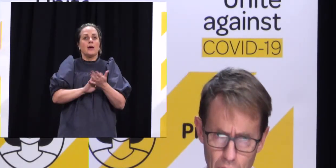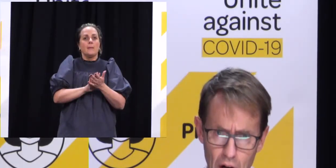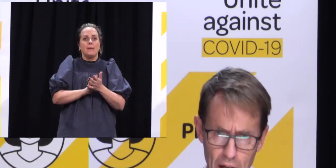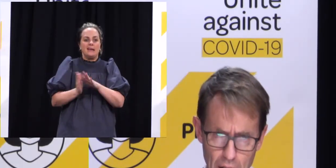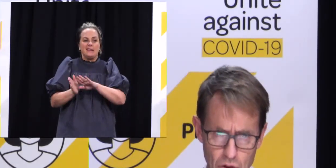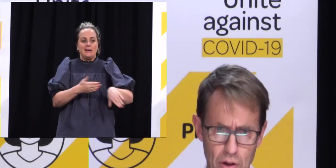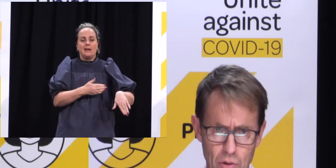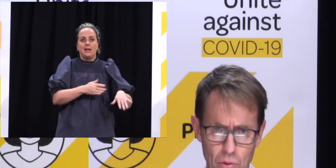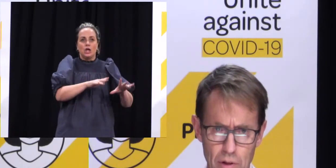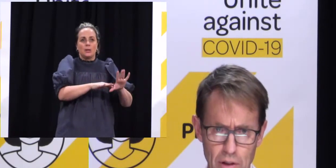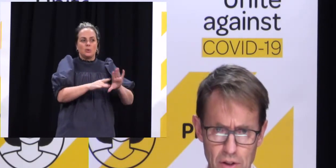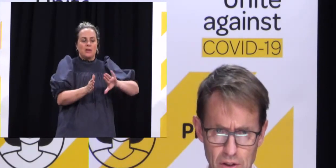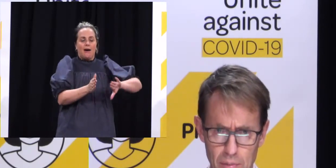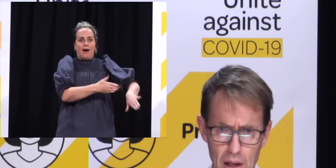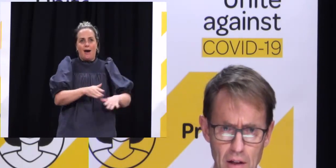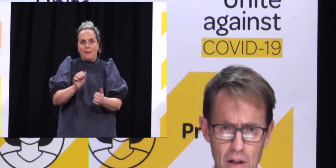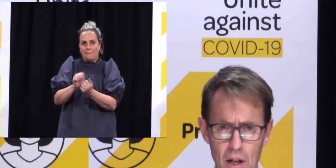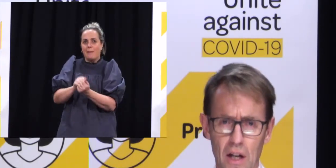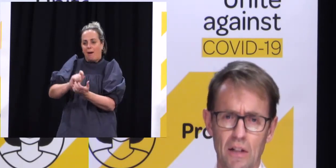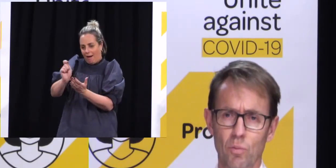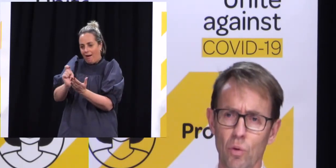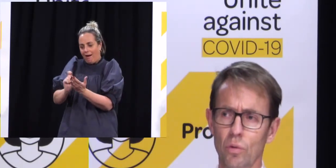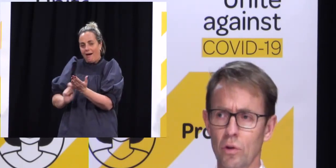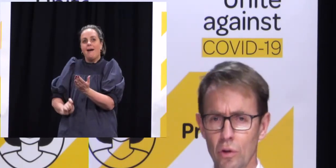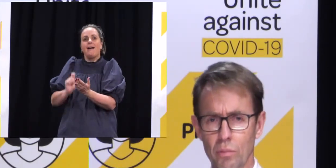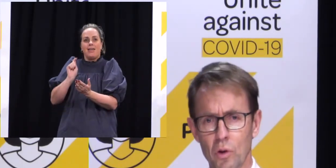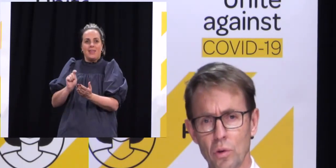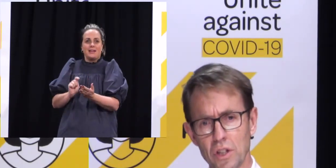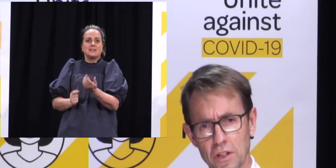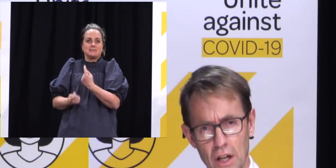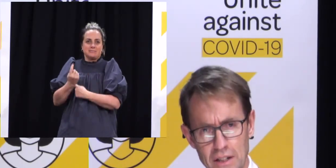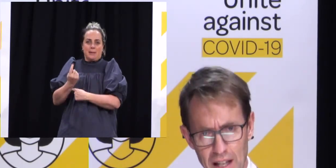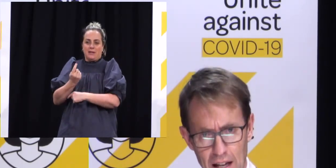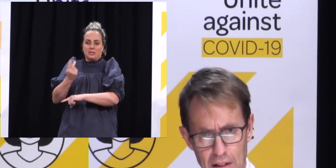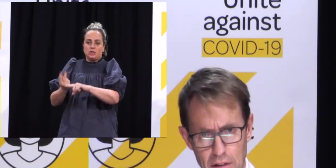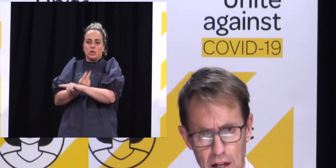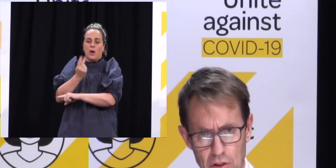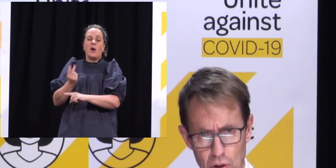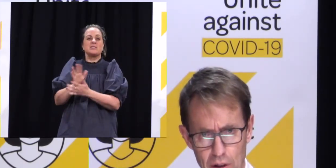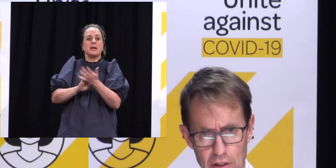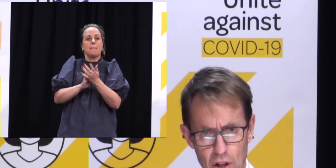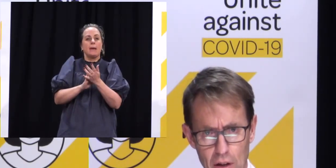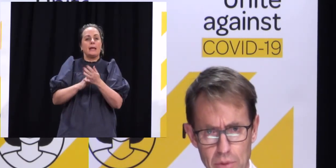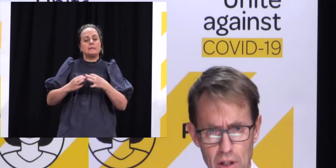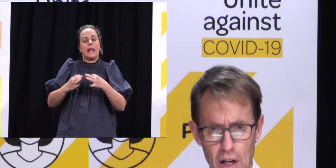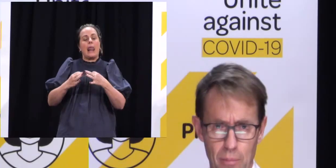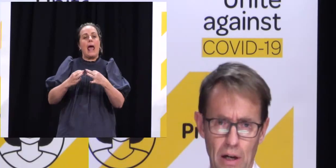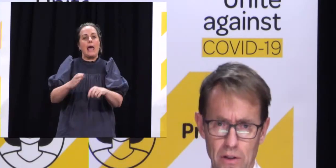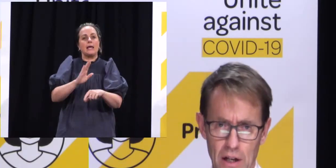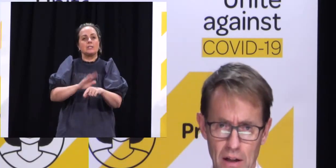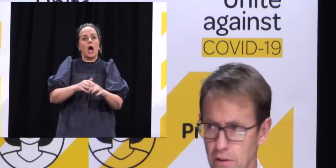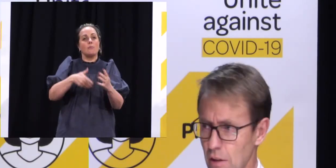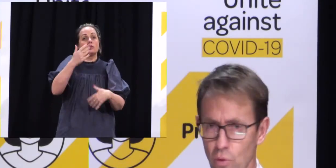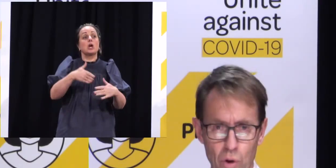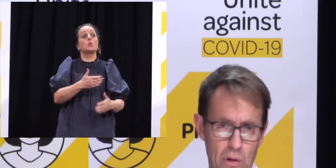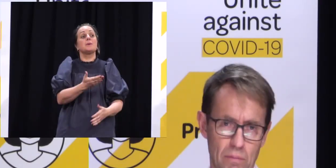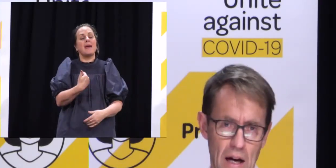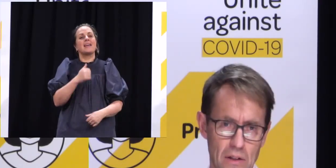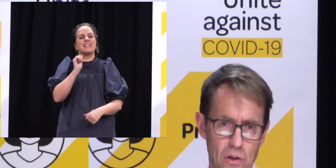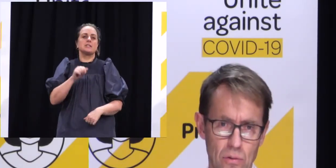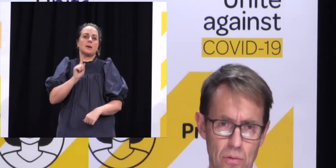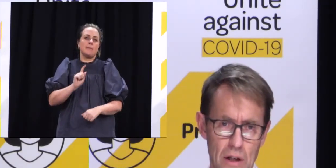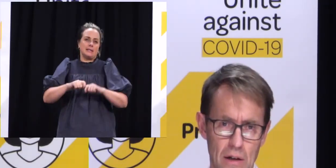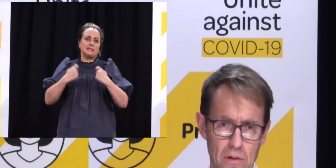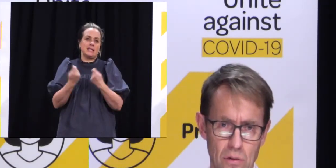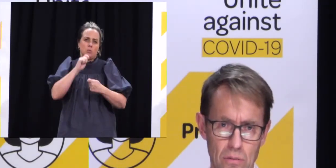a prior electronic ordering system they had. It will cause us a delay in turnaround times, but the team will work